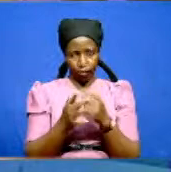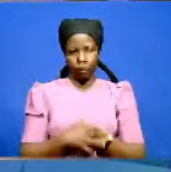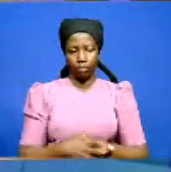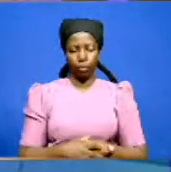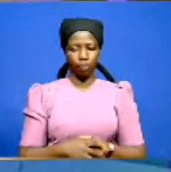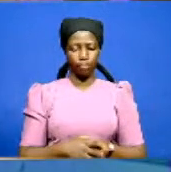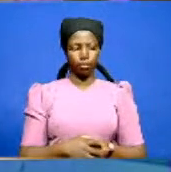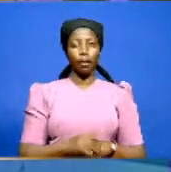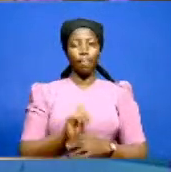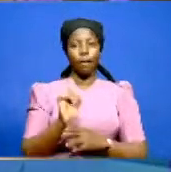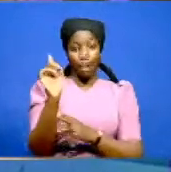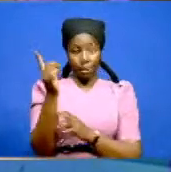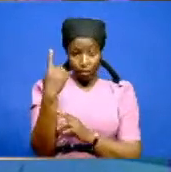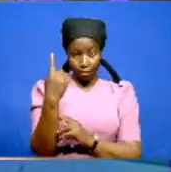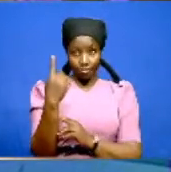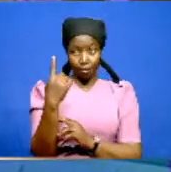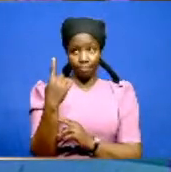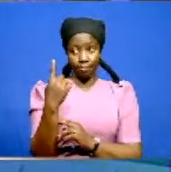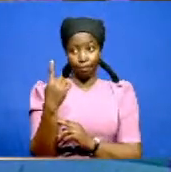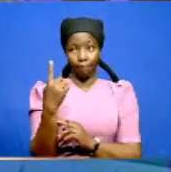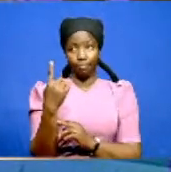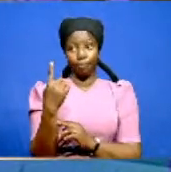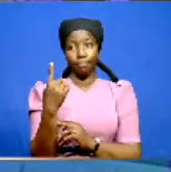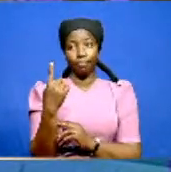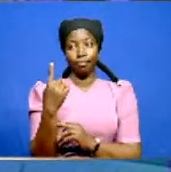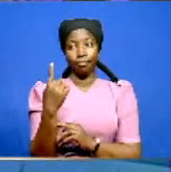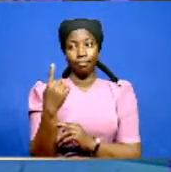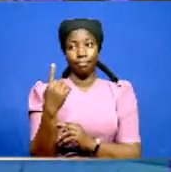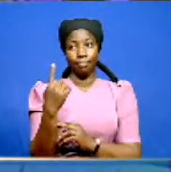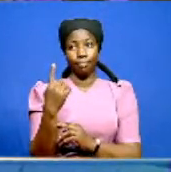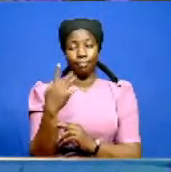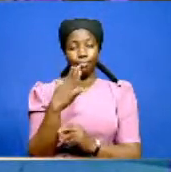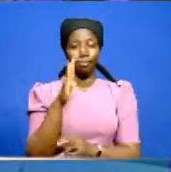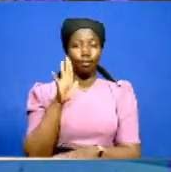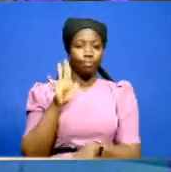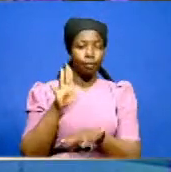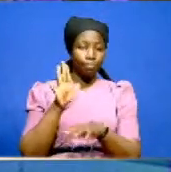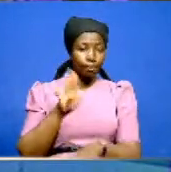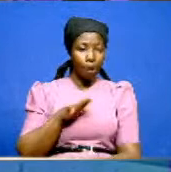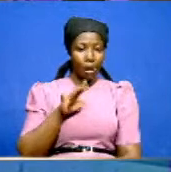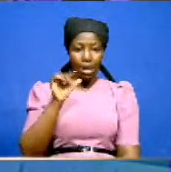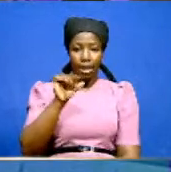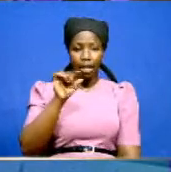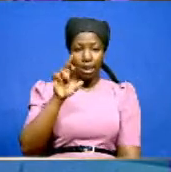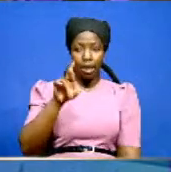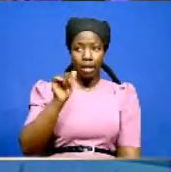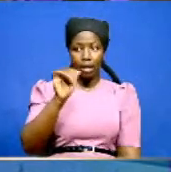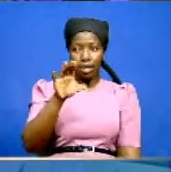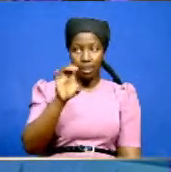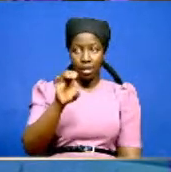First and foremost, Mama Grace, Mungina Marita,